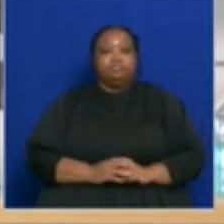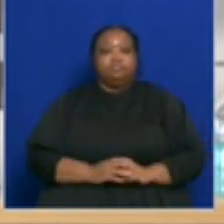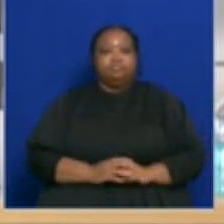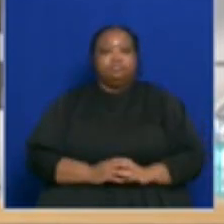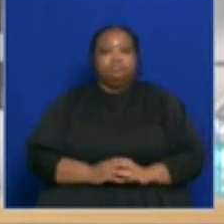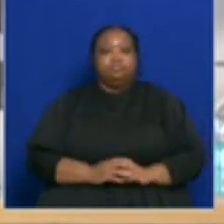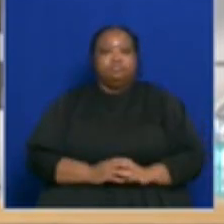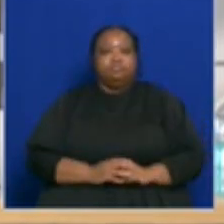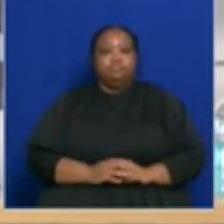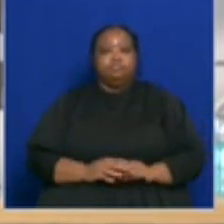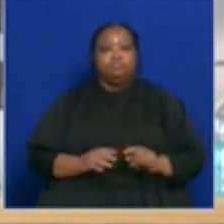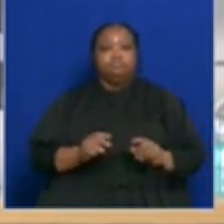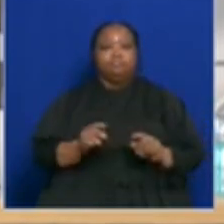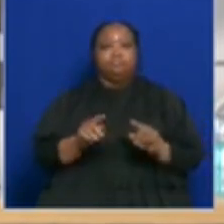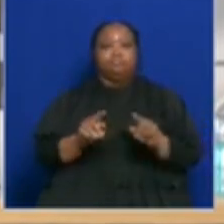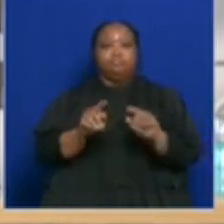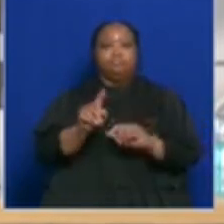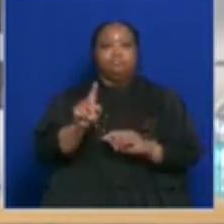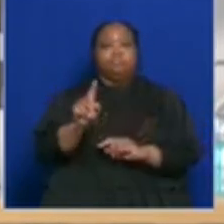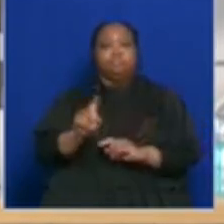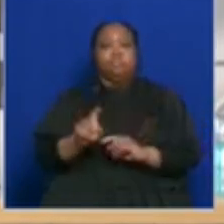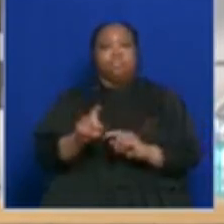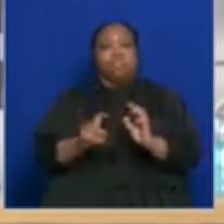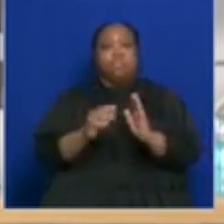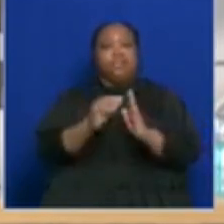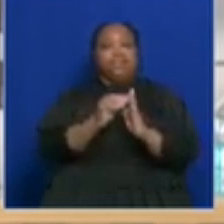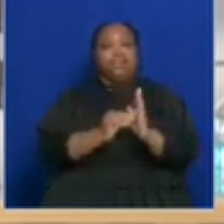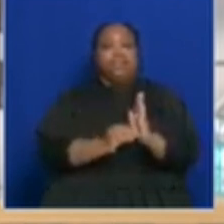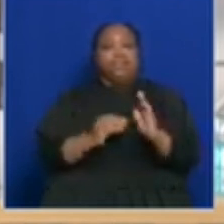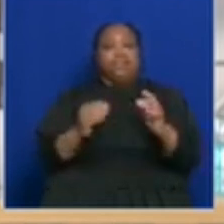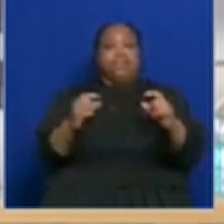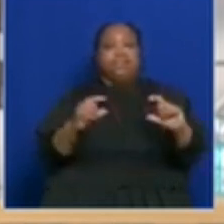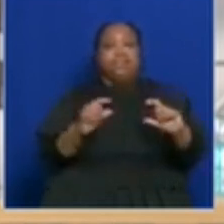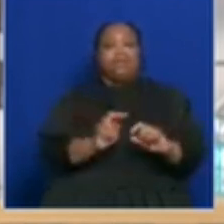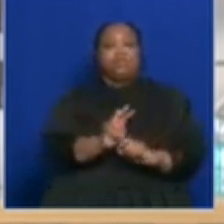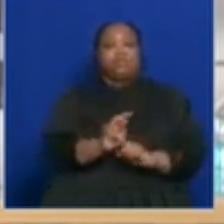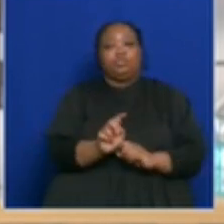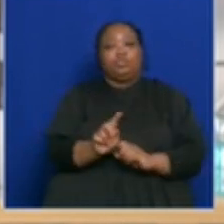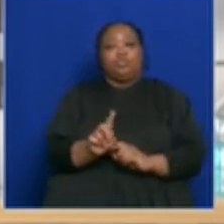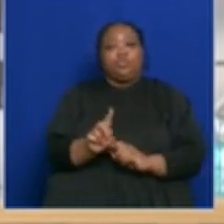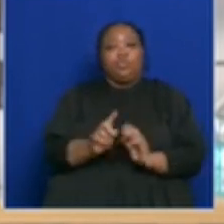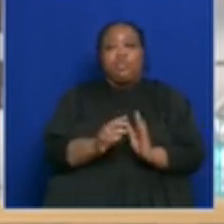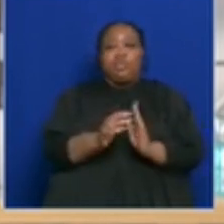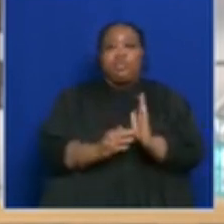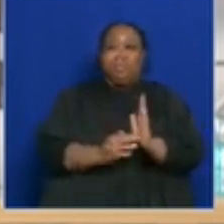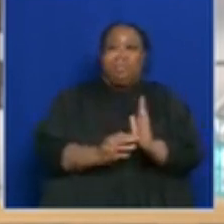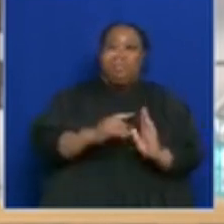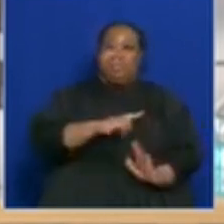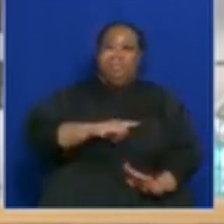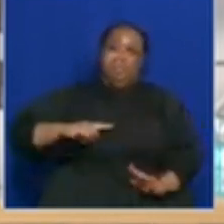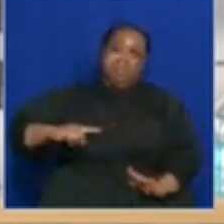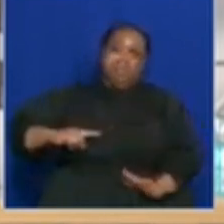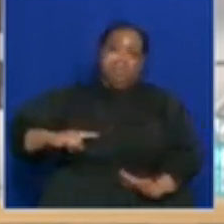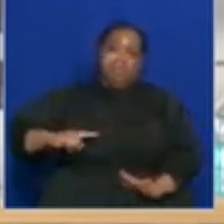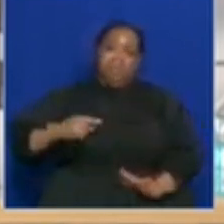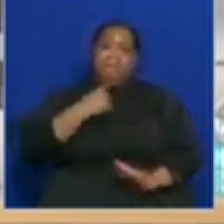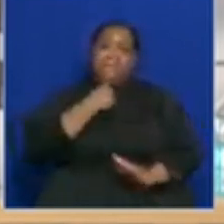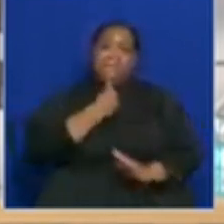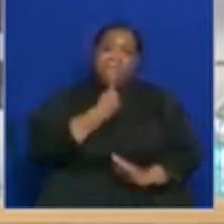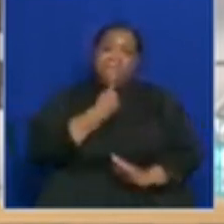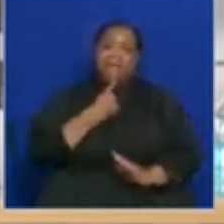questions set out in paragraph 2.2 are lengthy, but basically they required you